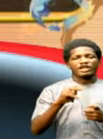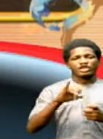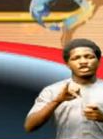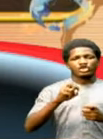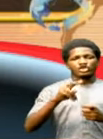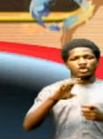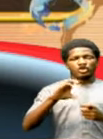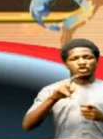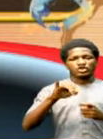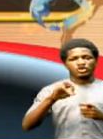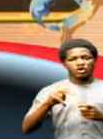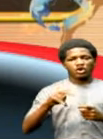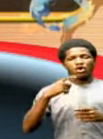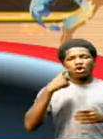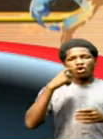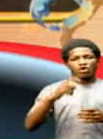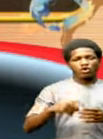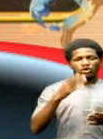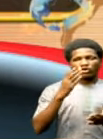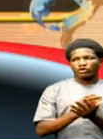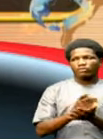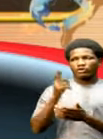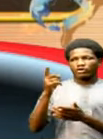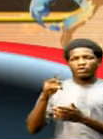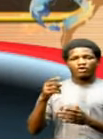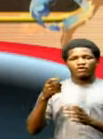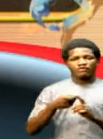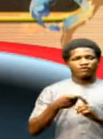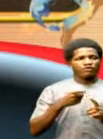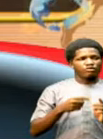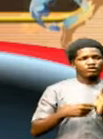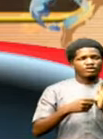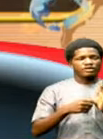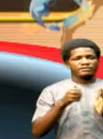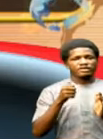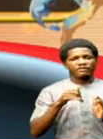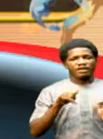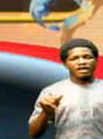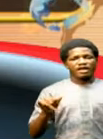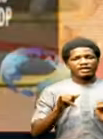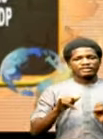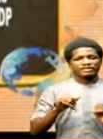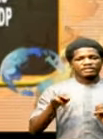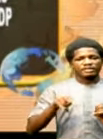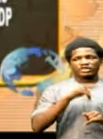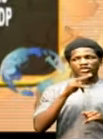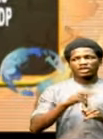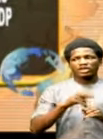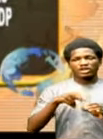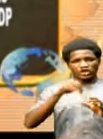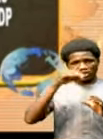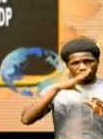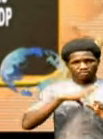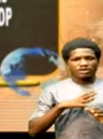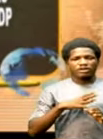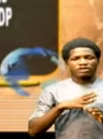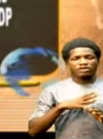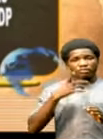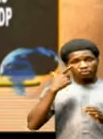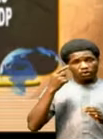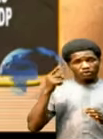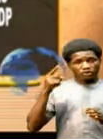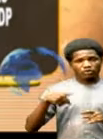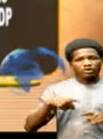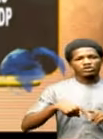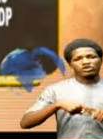restraining Yoshi Ayu from parading himself as the national chairman of People's Democratic Party, having been allegedly